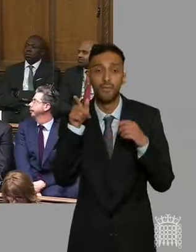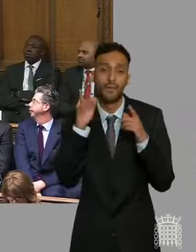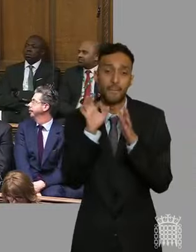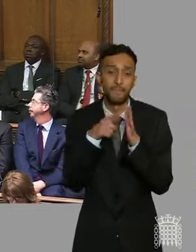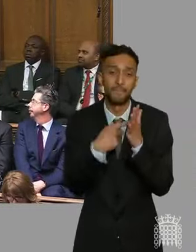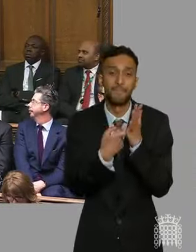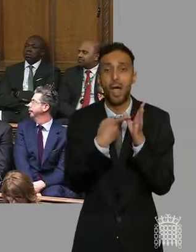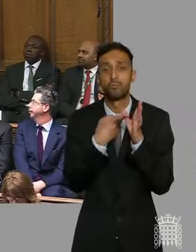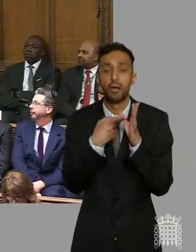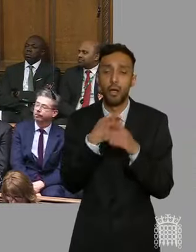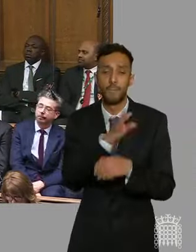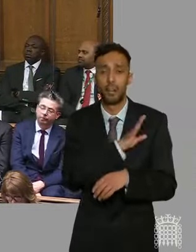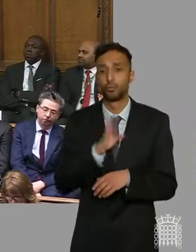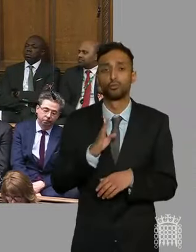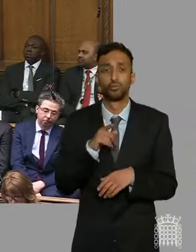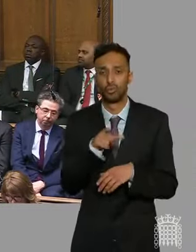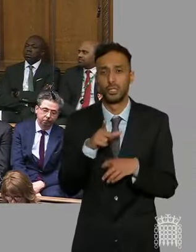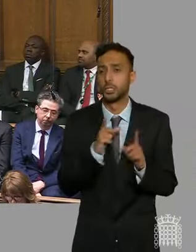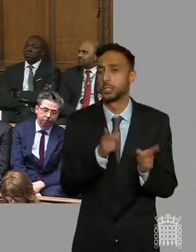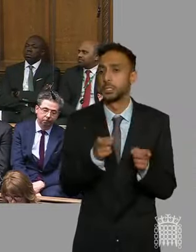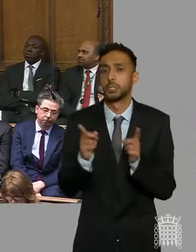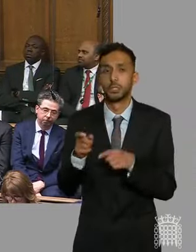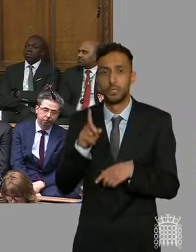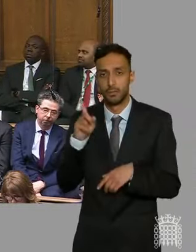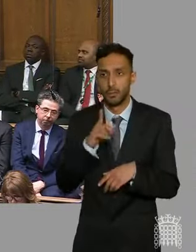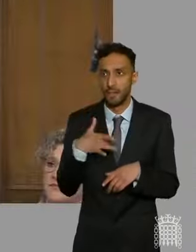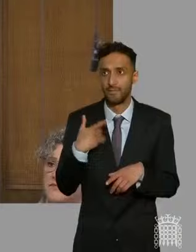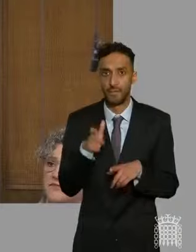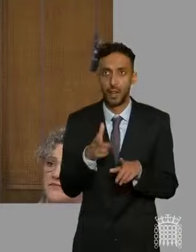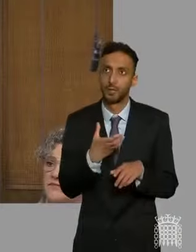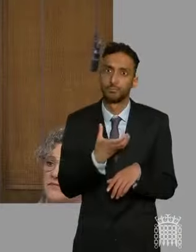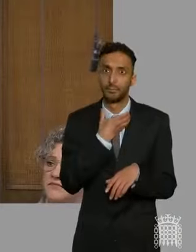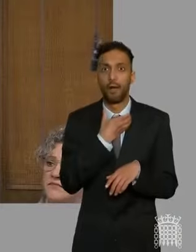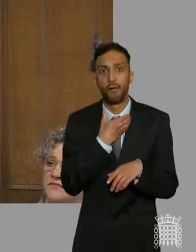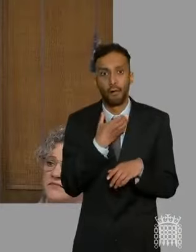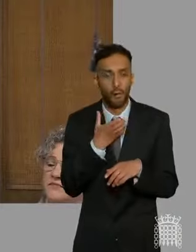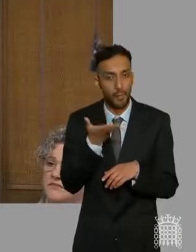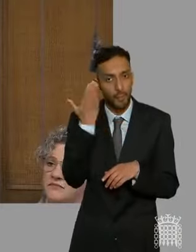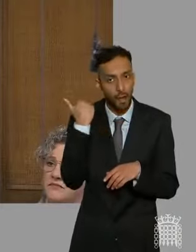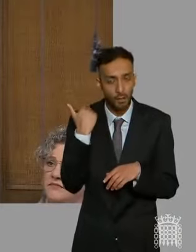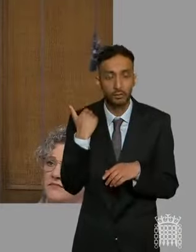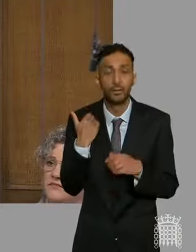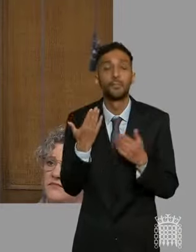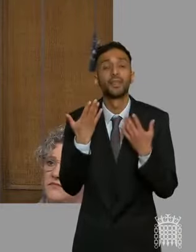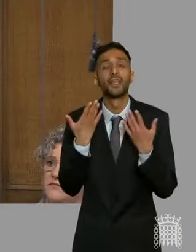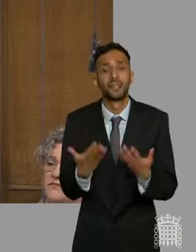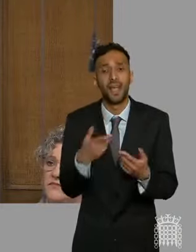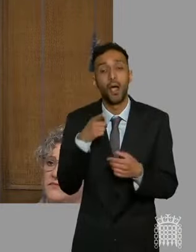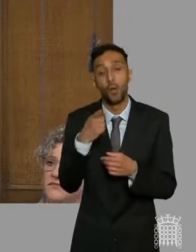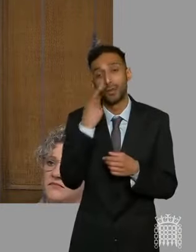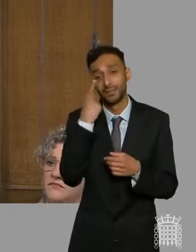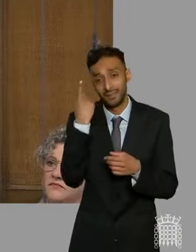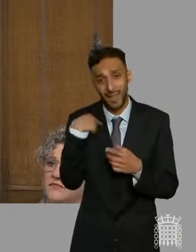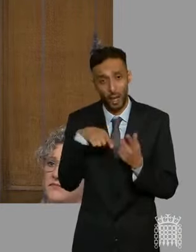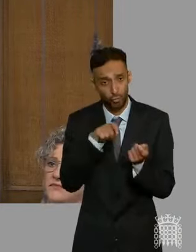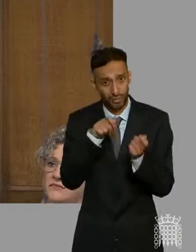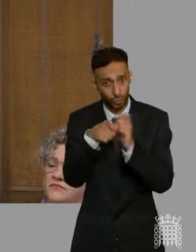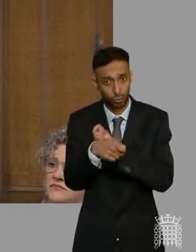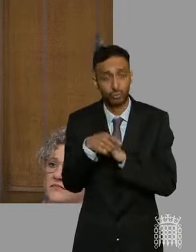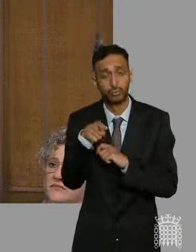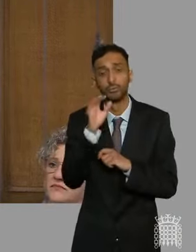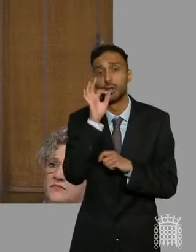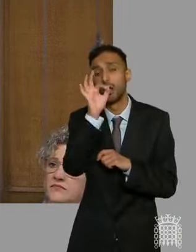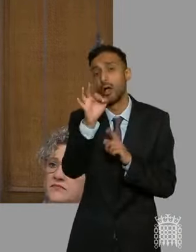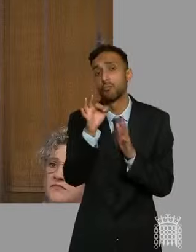announcement yesterday on transition, does the Prime Minister recognise that people will be highly sceptical of this process, that there must be real learnings